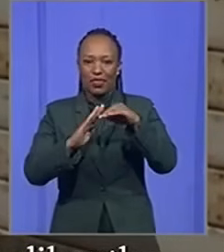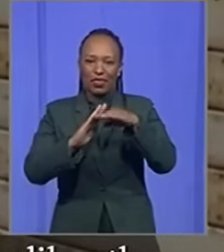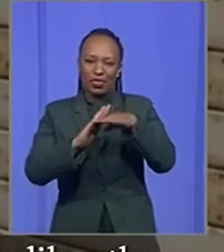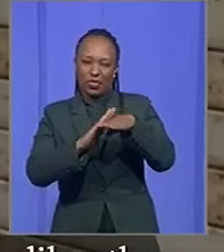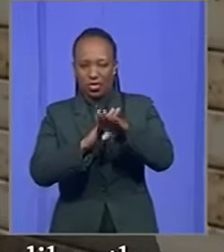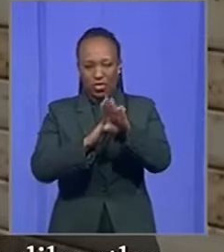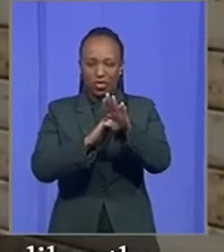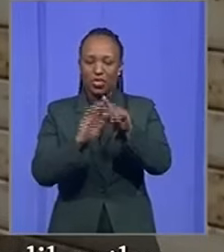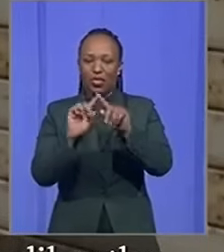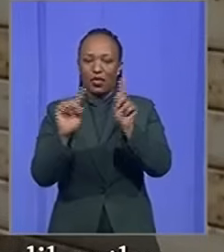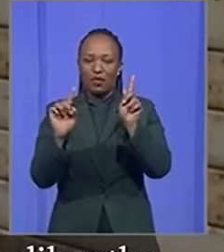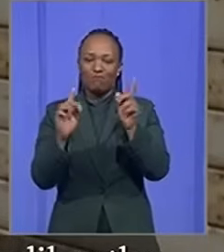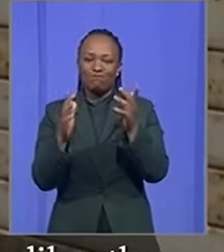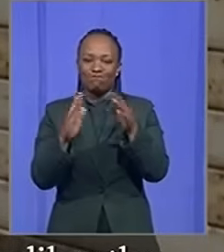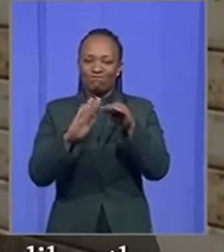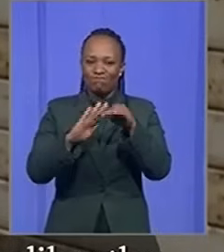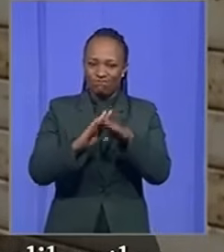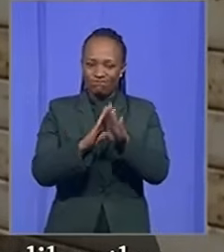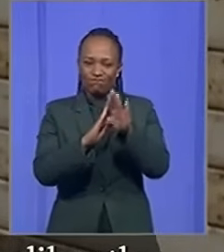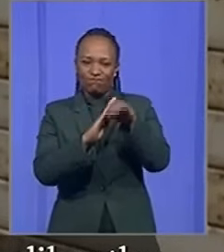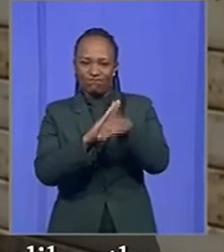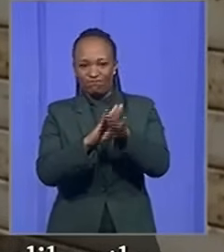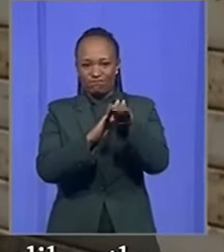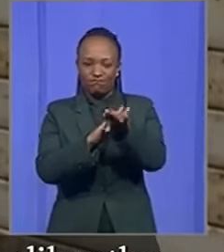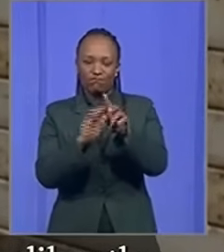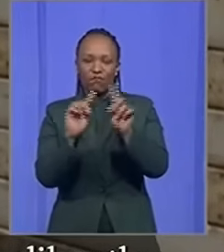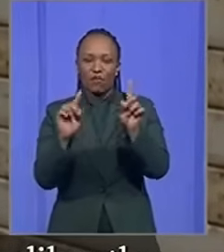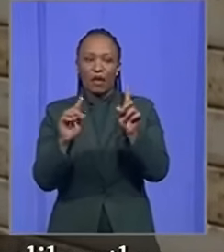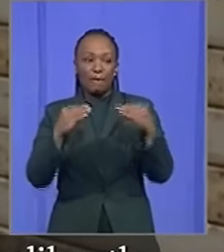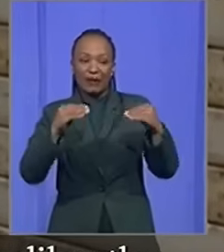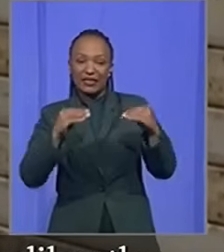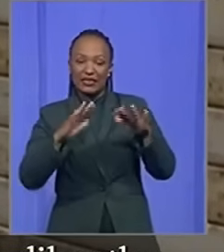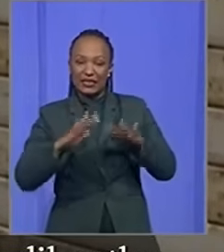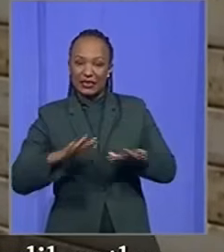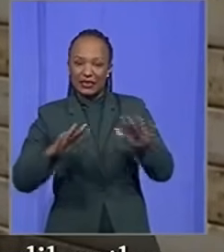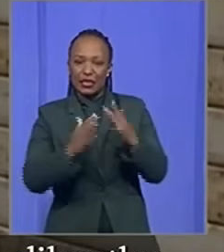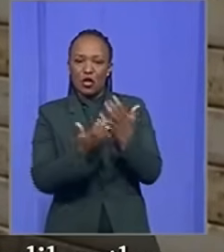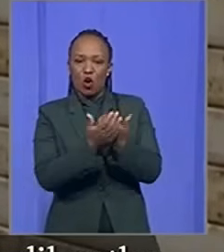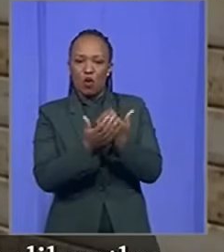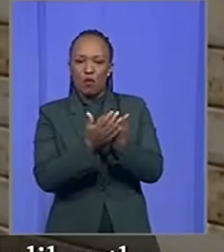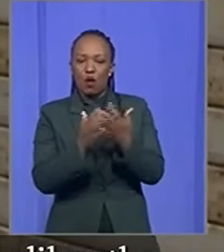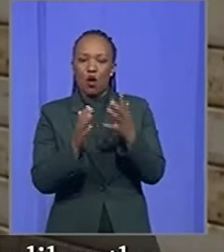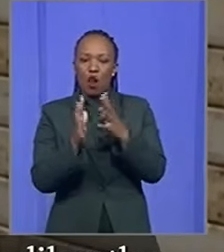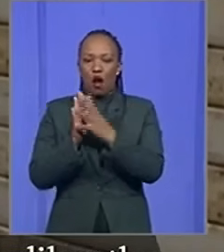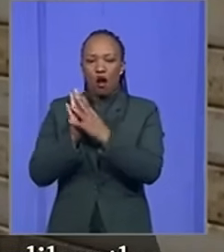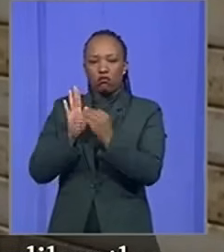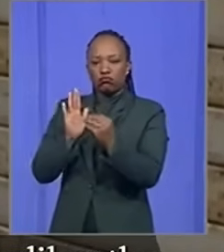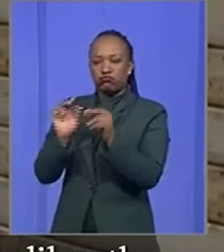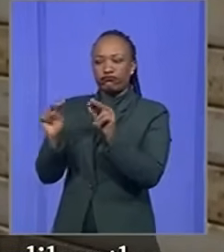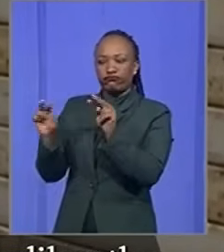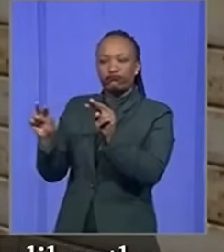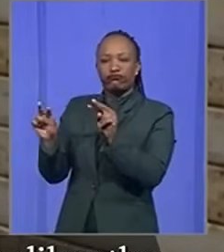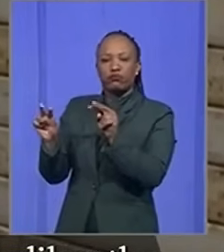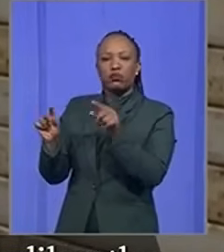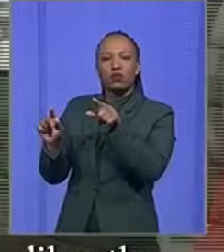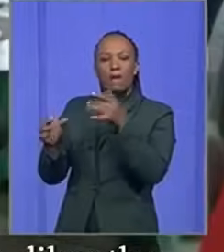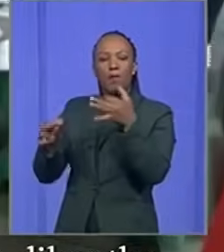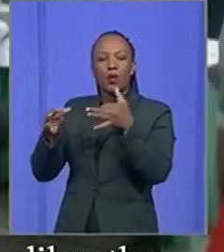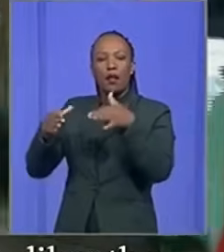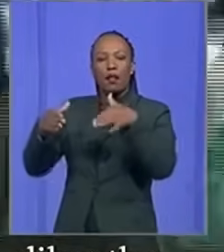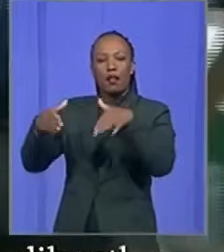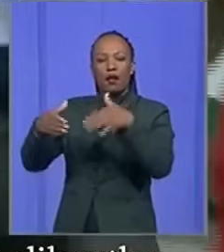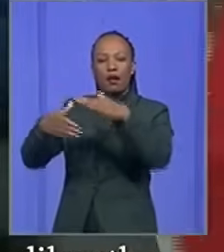There will be wild swings and market will mimic the swings of the